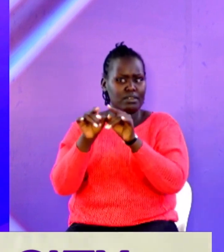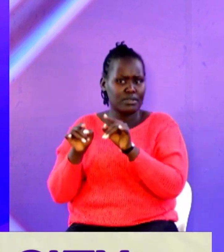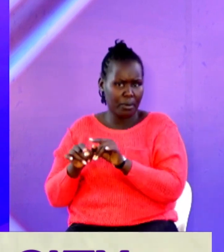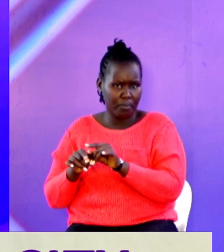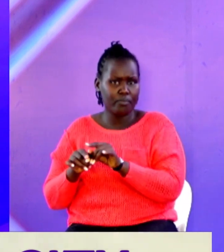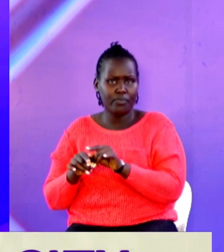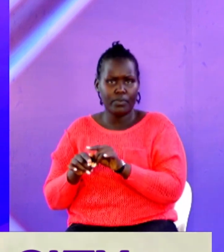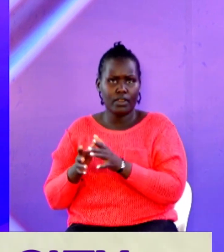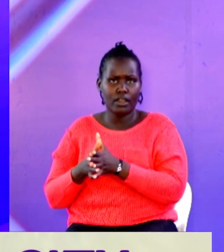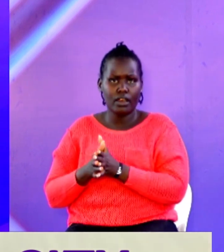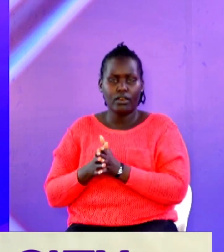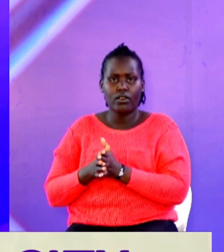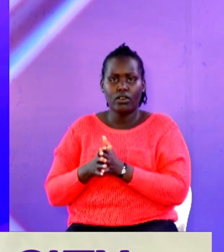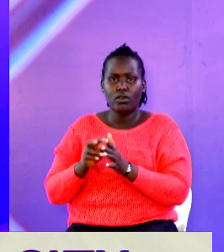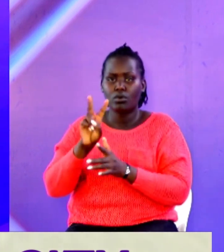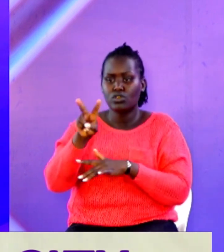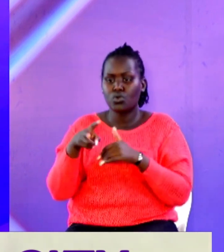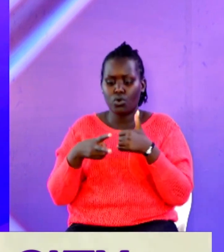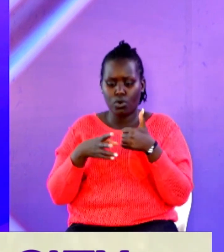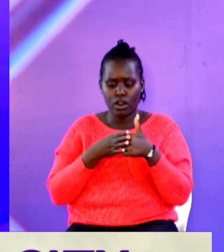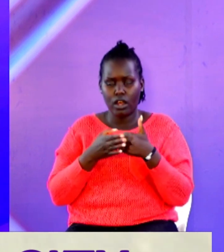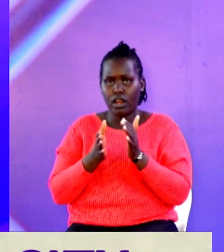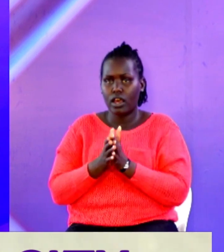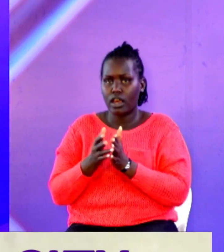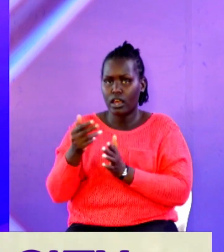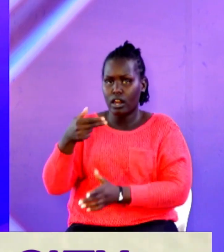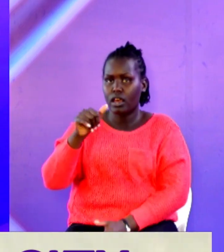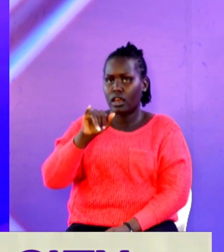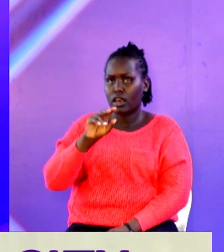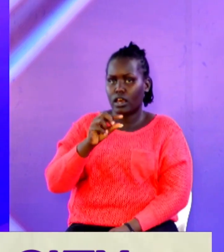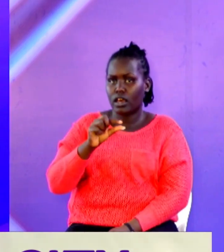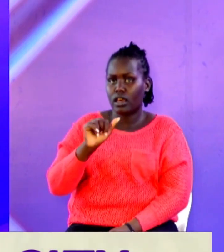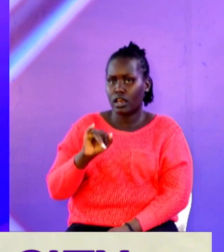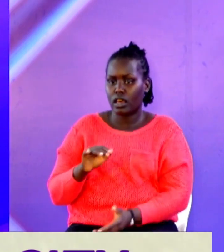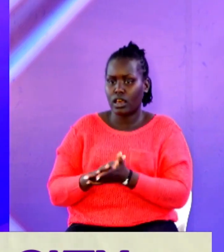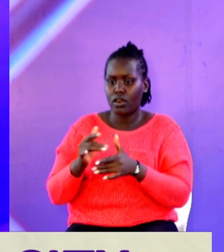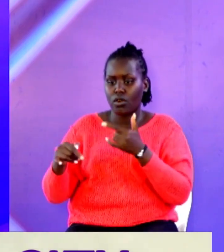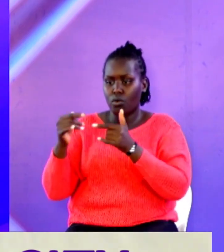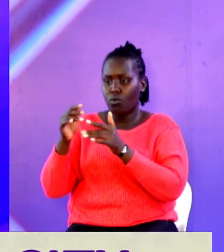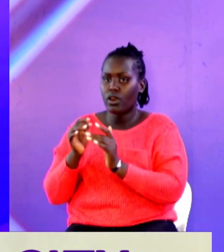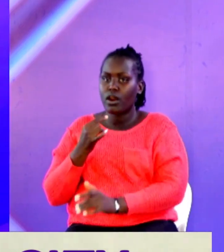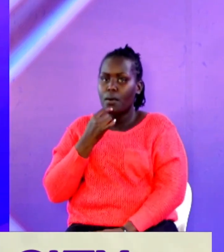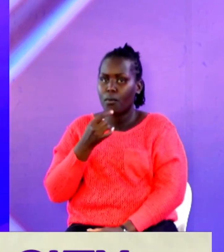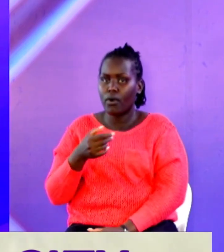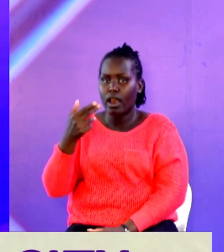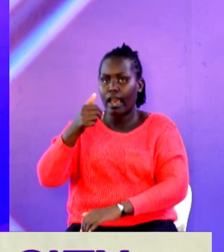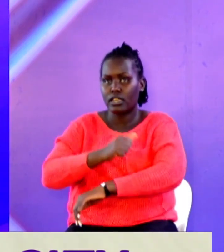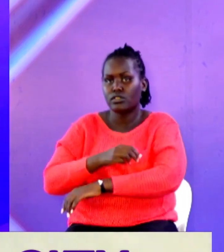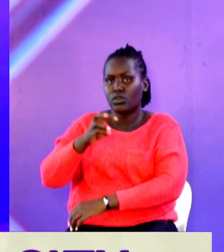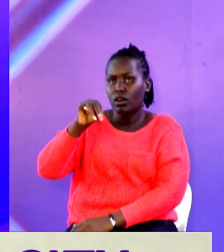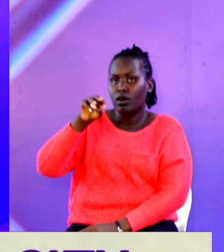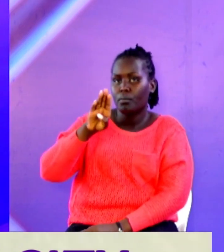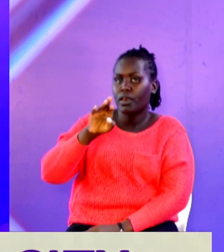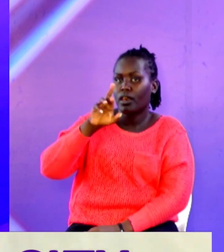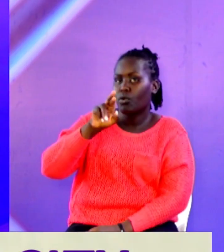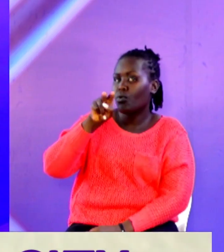to Musingu High School 2-9, and Agai Mixed Secondary School defeated Moi High School Mbiruri 1-0,